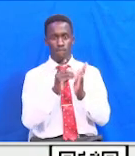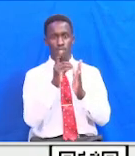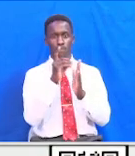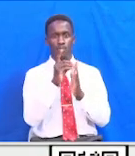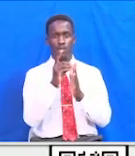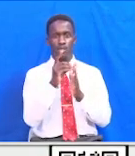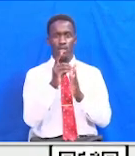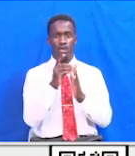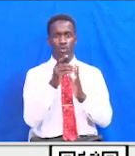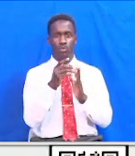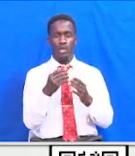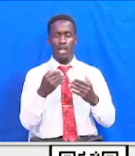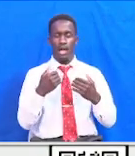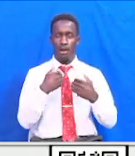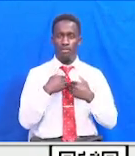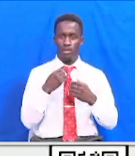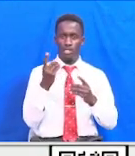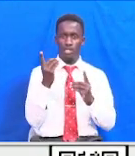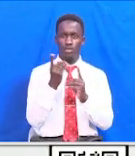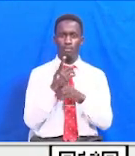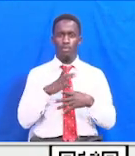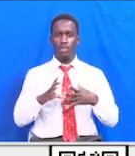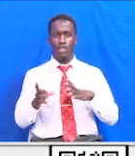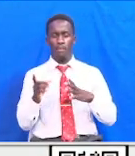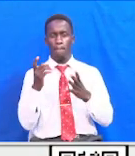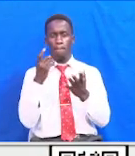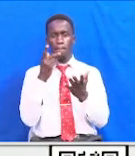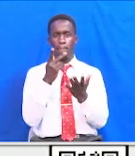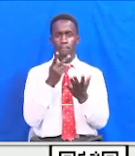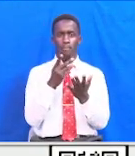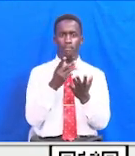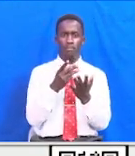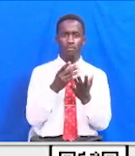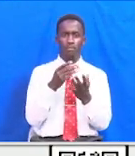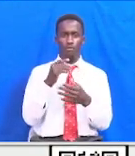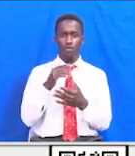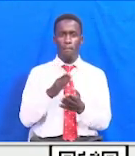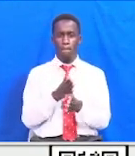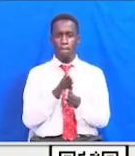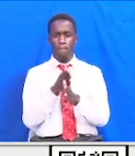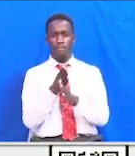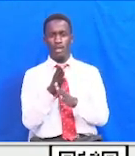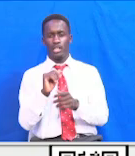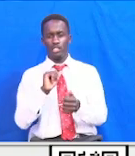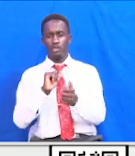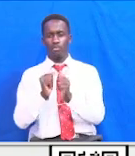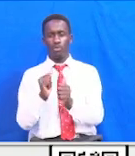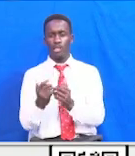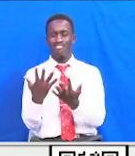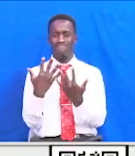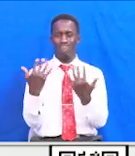for branding and naming rights for all our major sporting facilities.